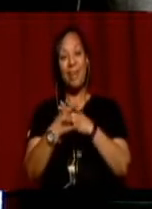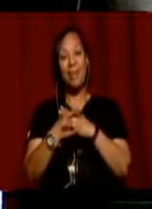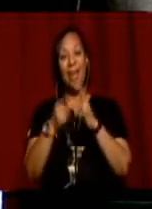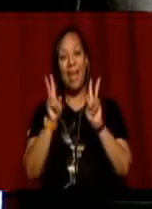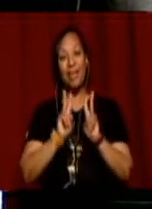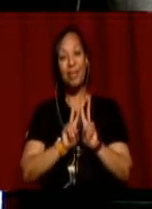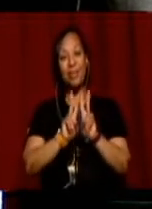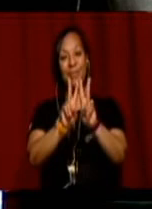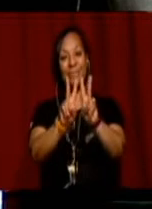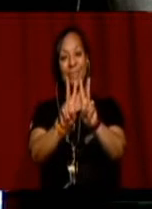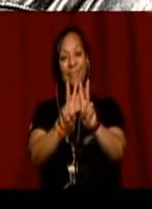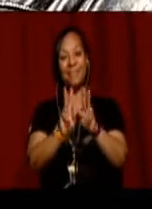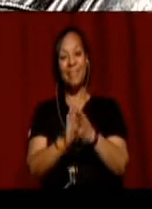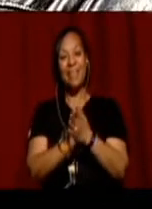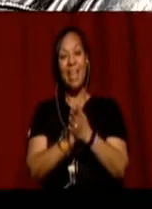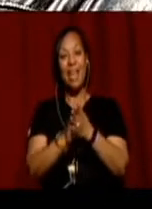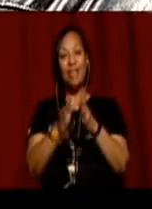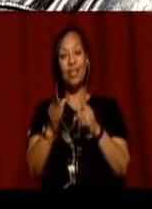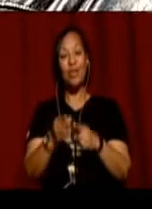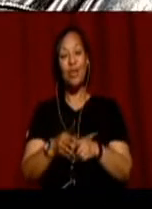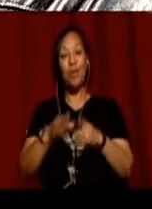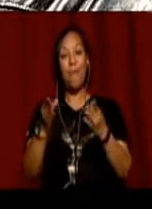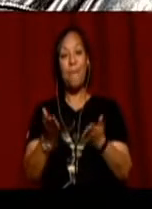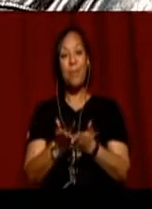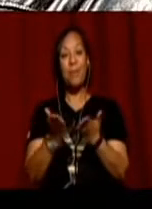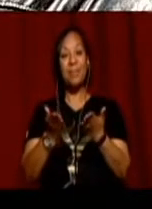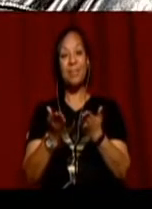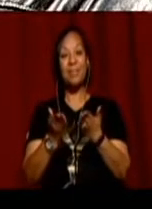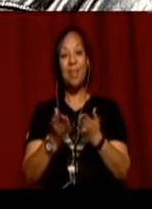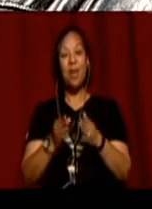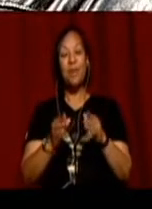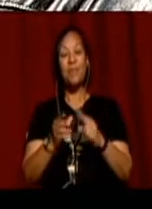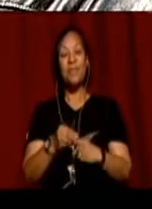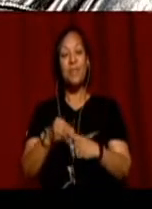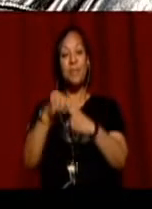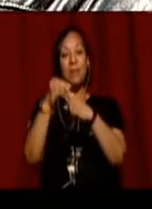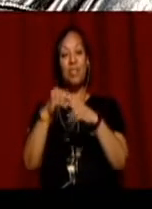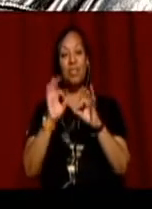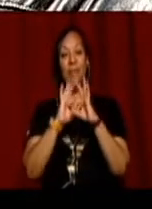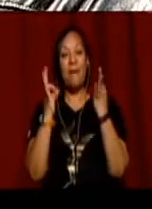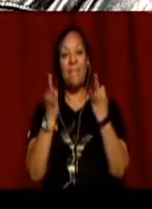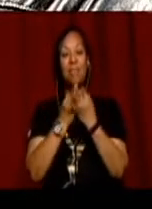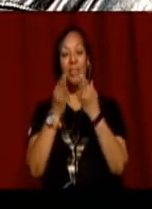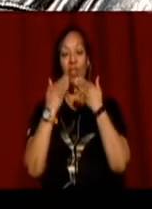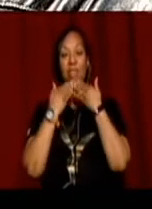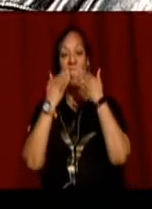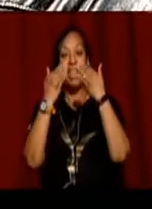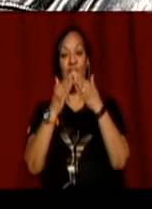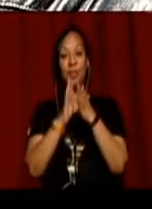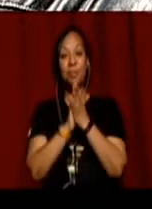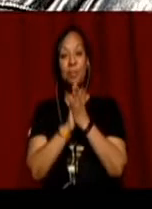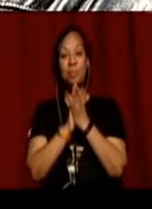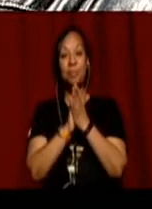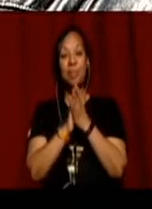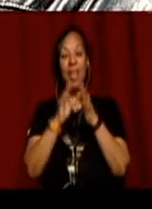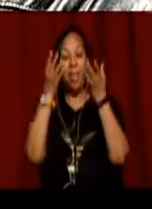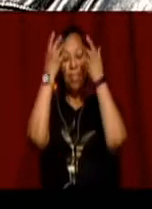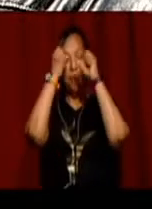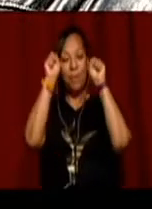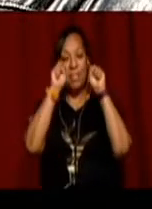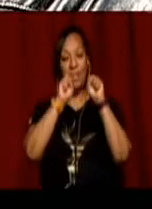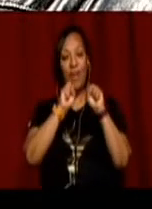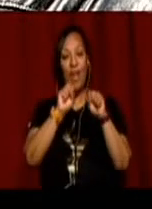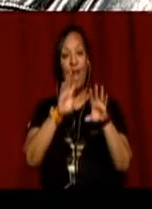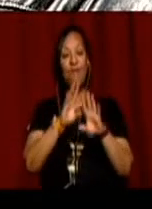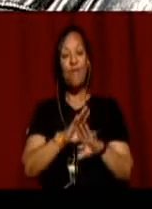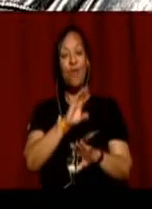the entire service, and just your presence meant so much to me and my family, and we want to thank you so much. The president of the county